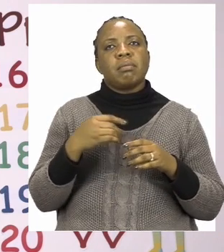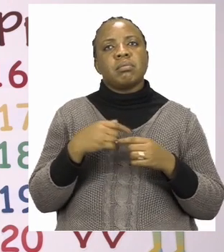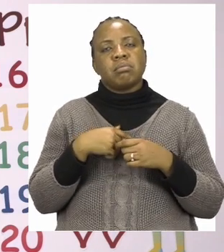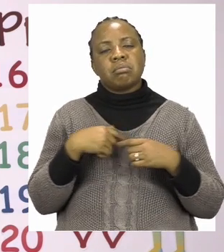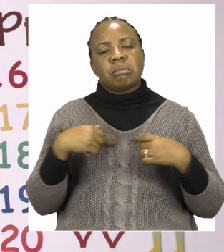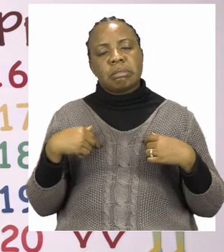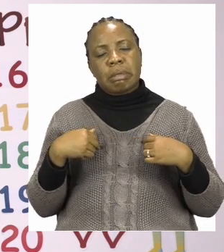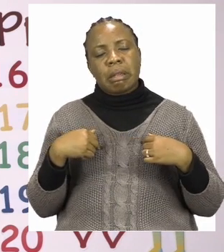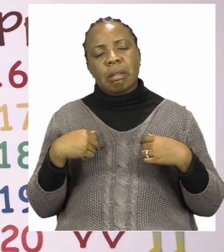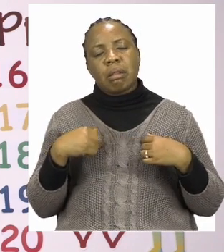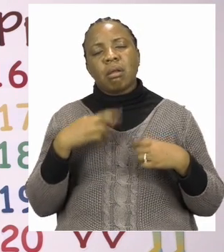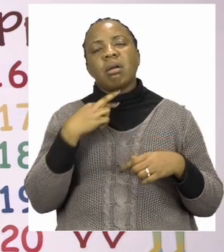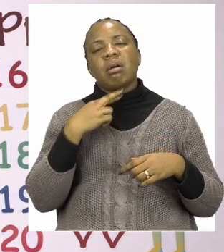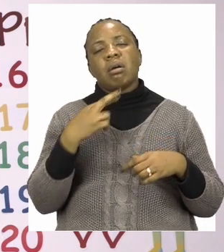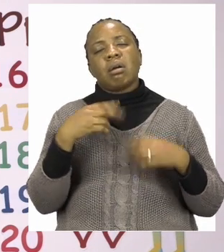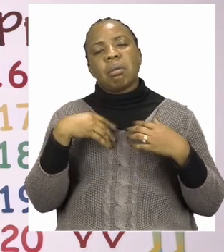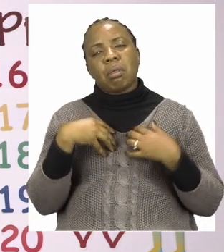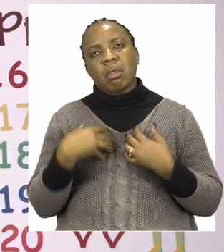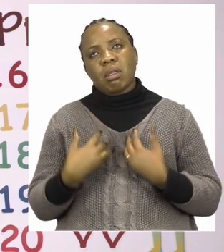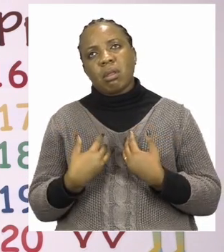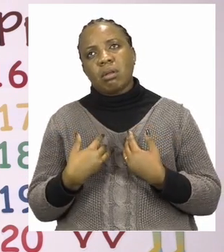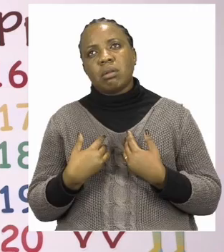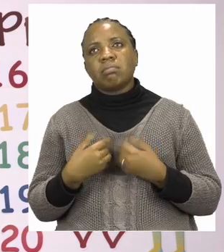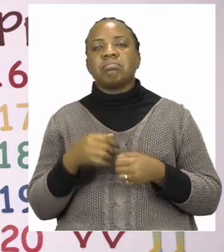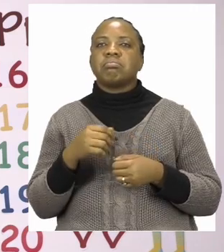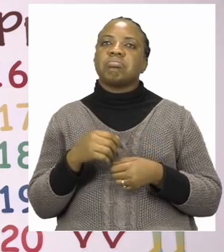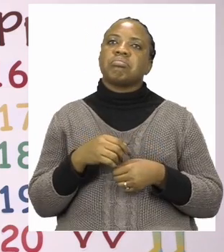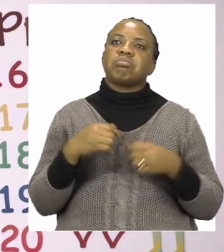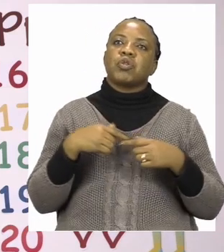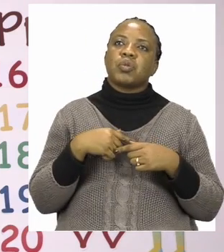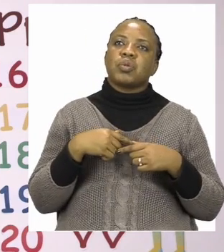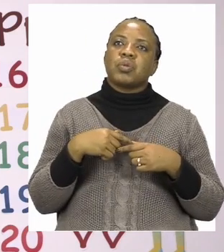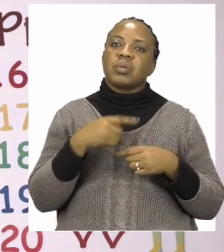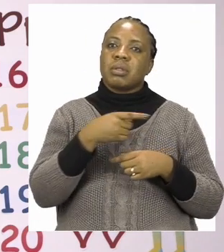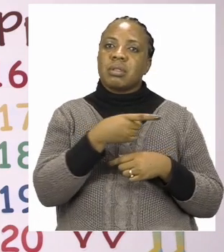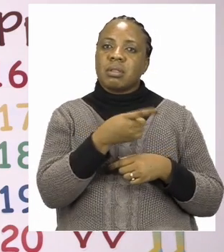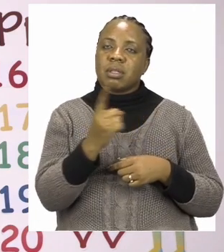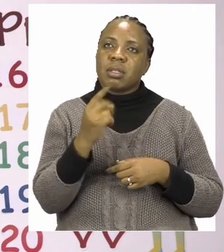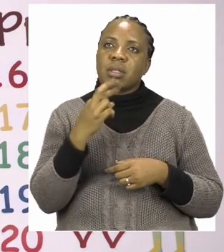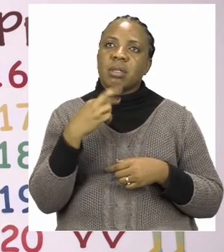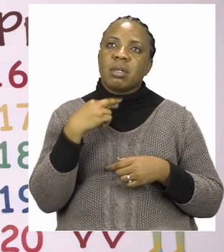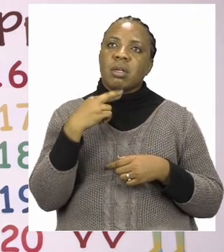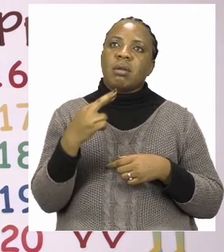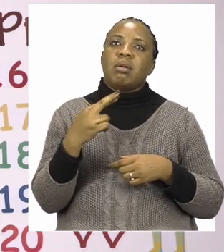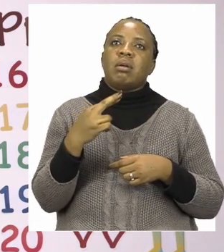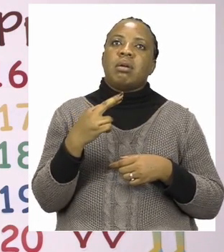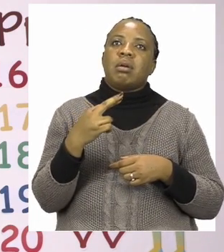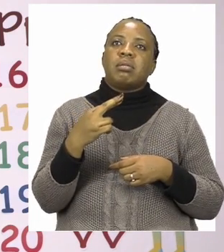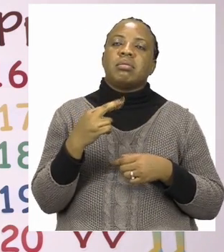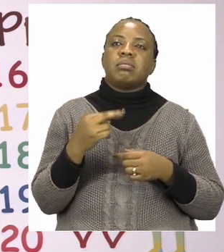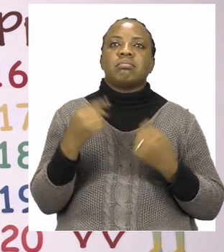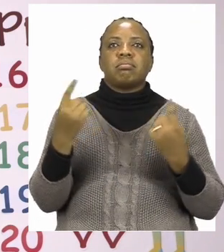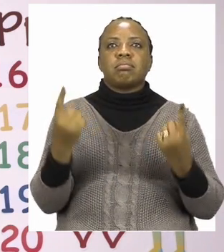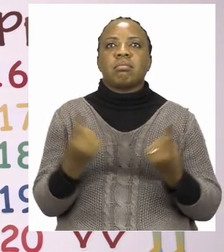are playing. Now, you know that